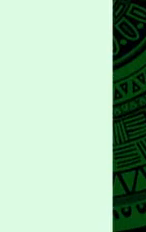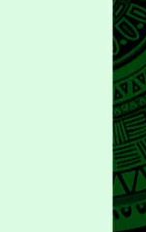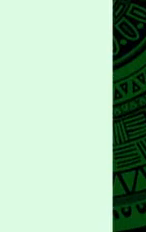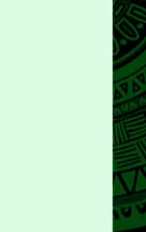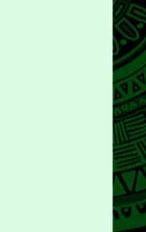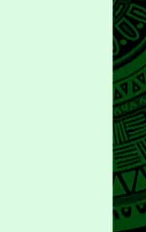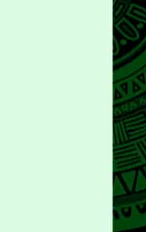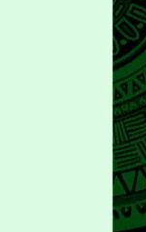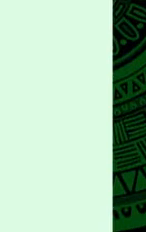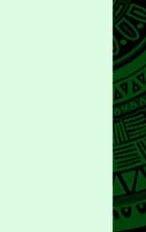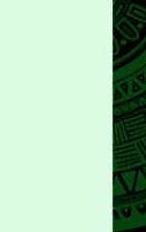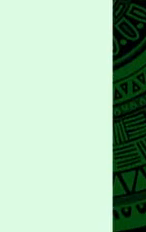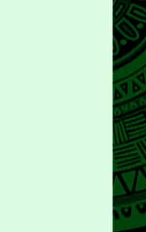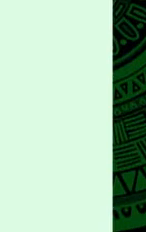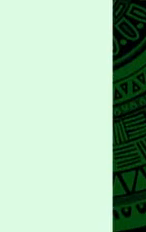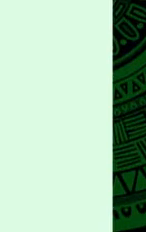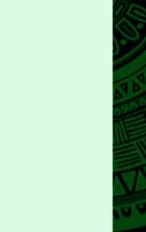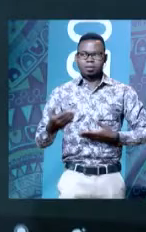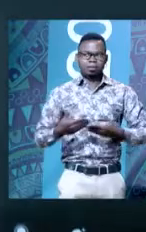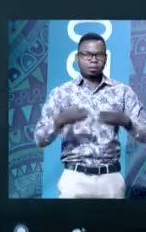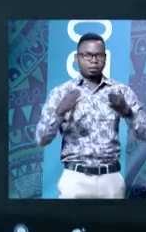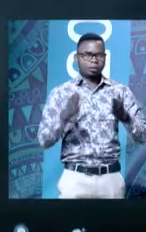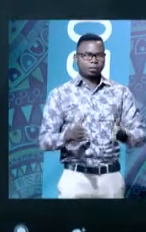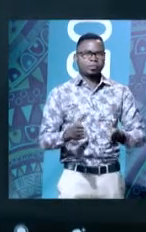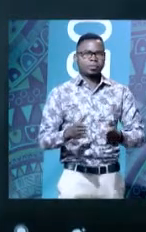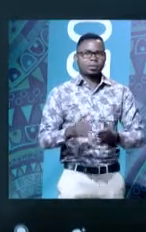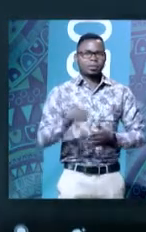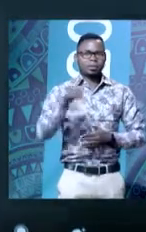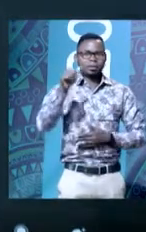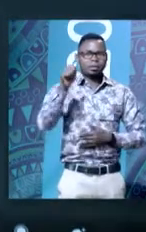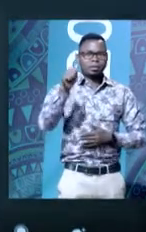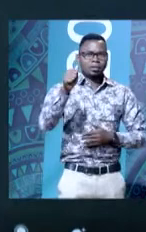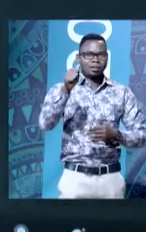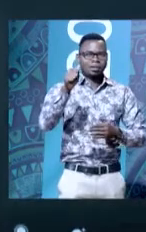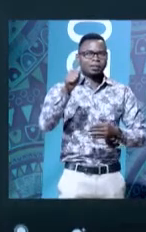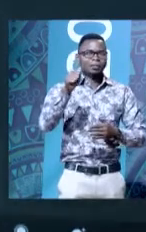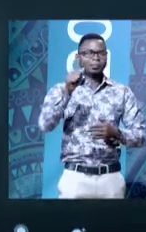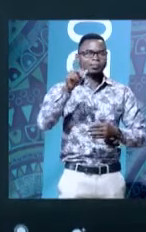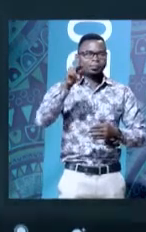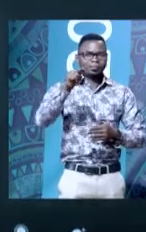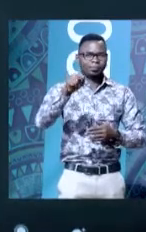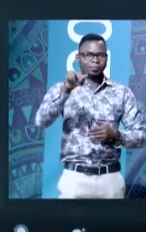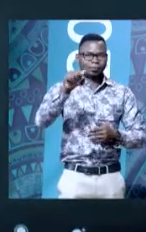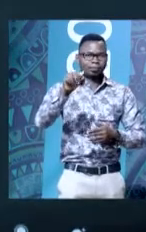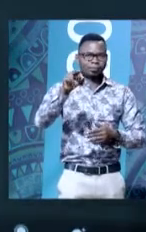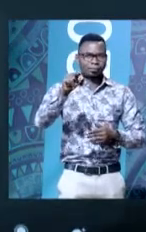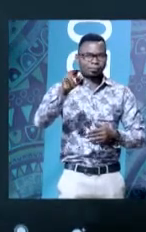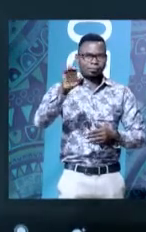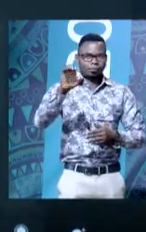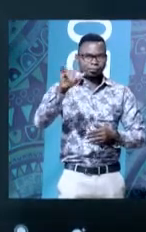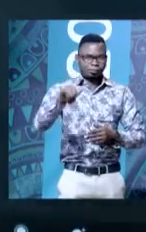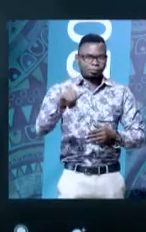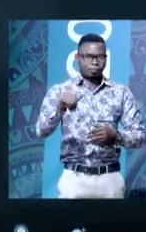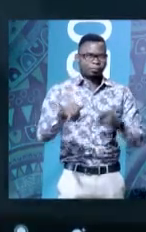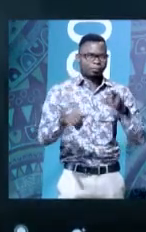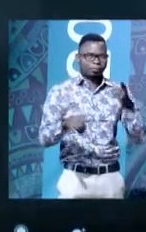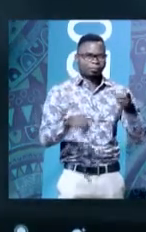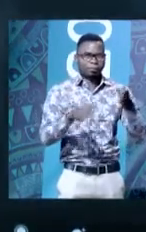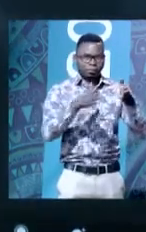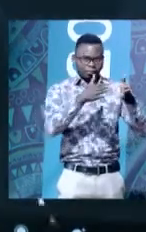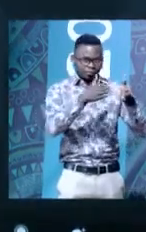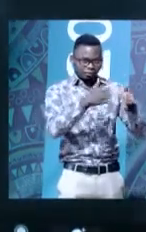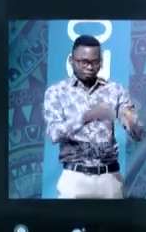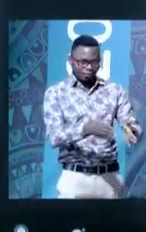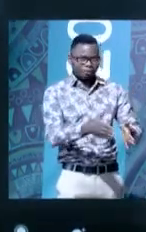I would like to invite once more the founder, CEO, African Economic Congress, host executive and producer, Moneyline